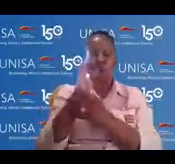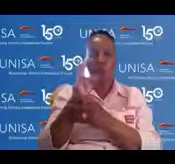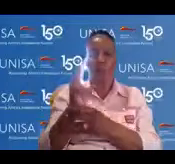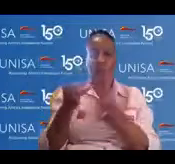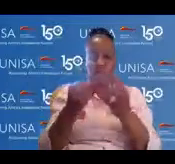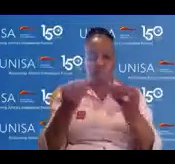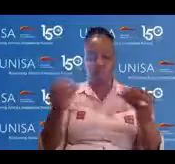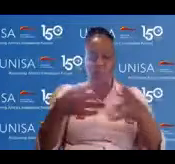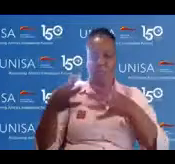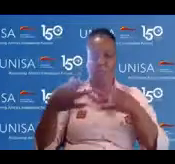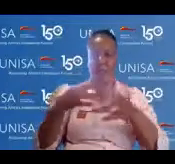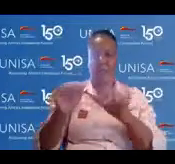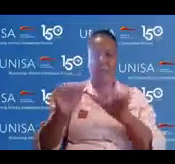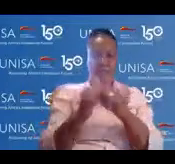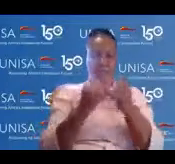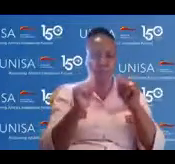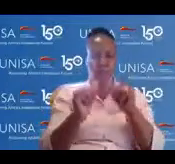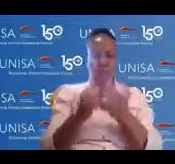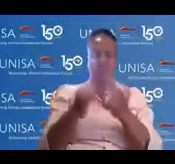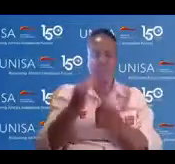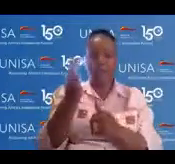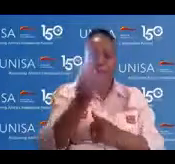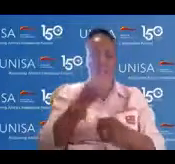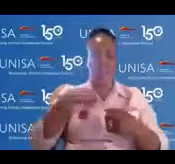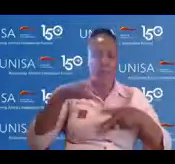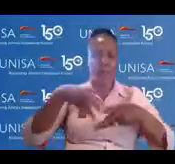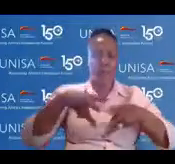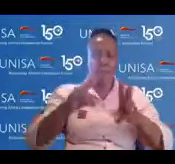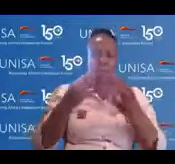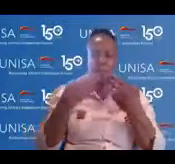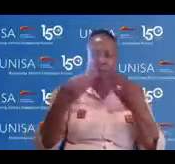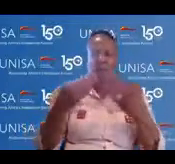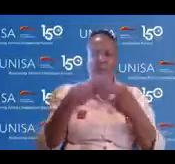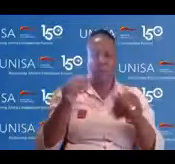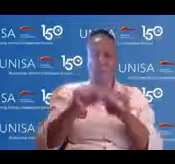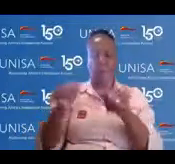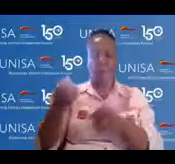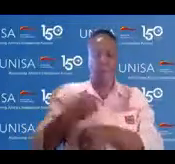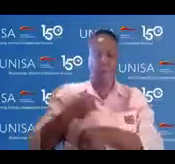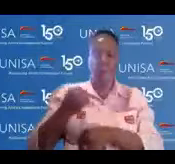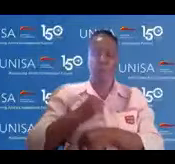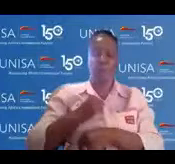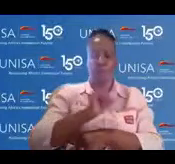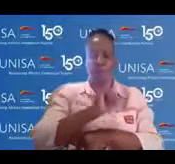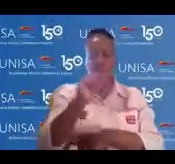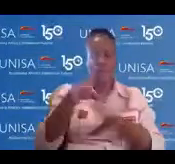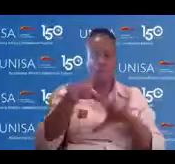challenges that come our way. Thank you and best of luck with your exams.